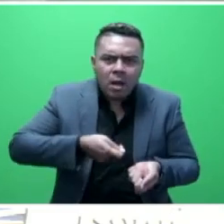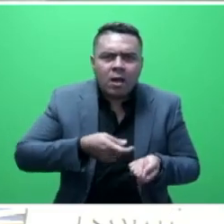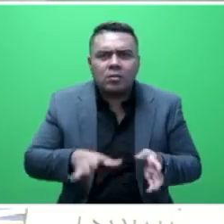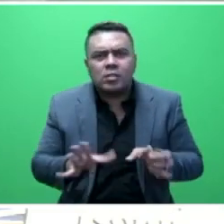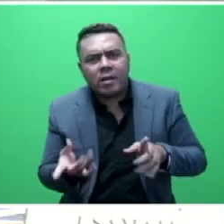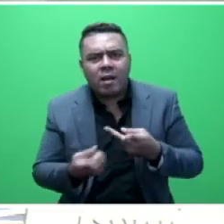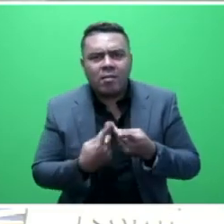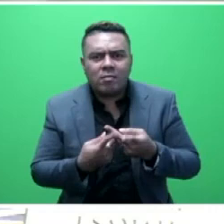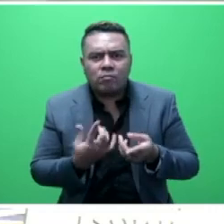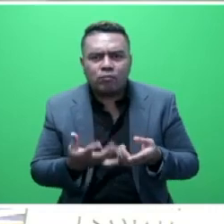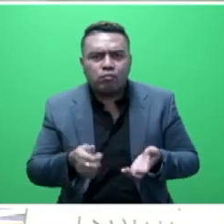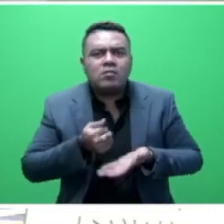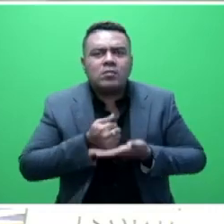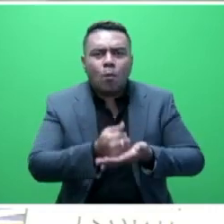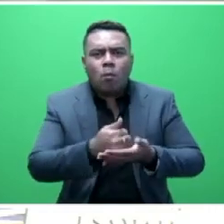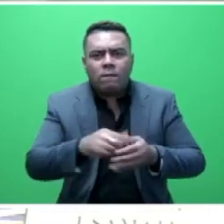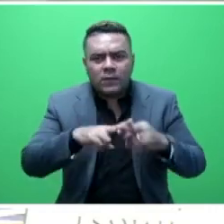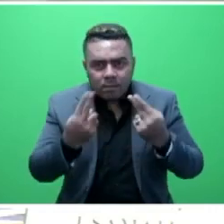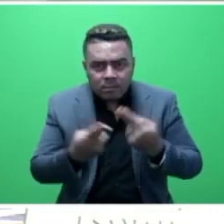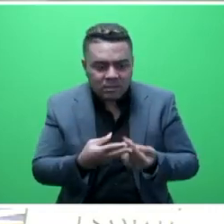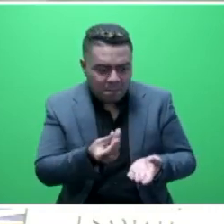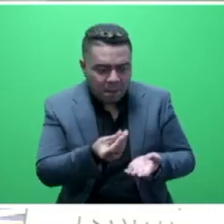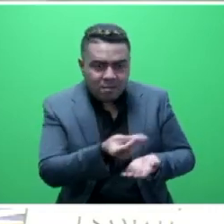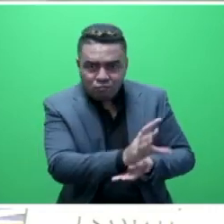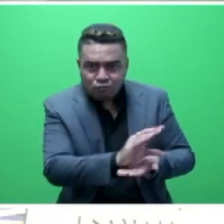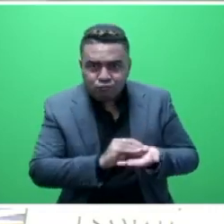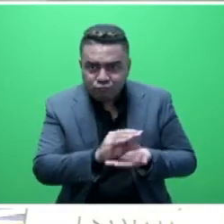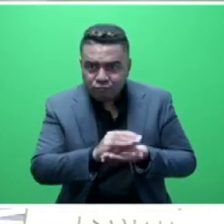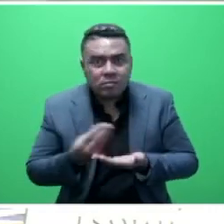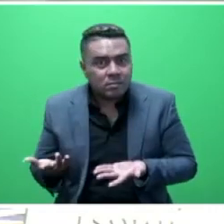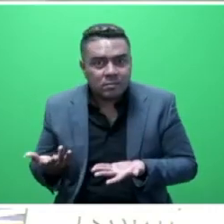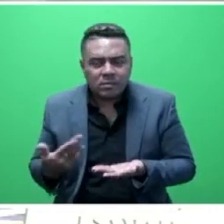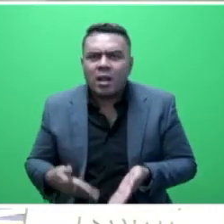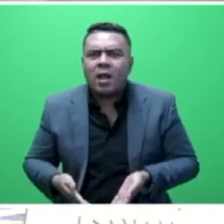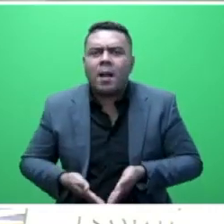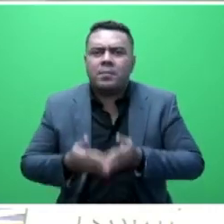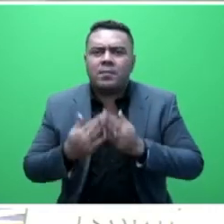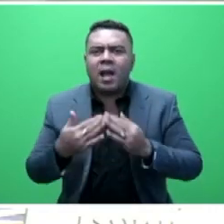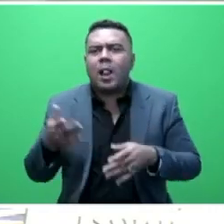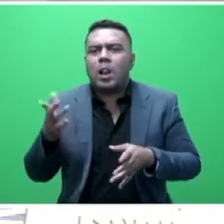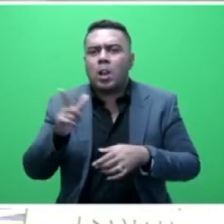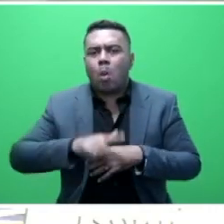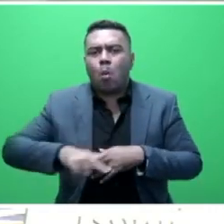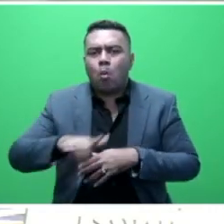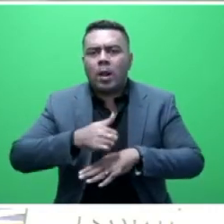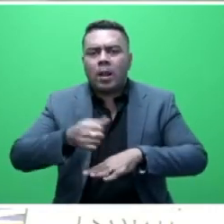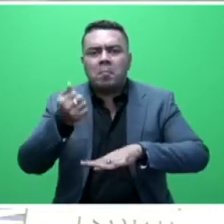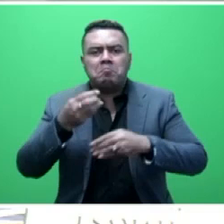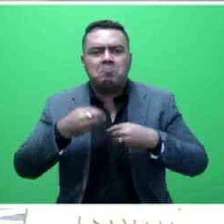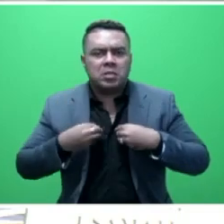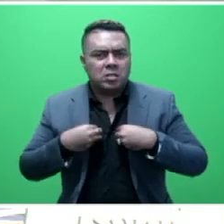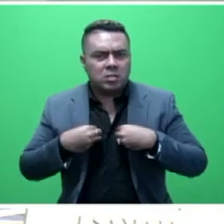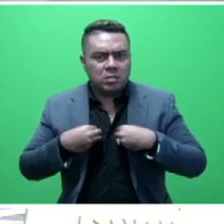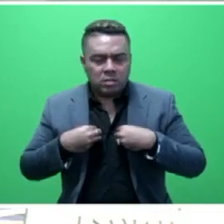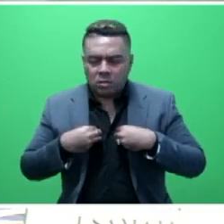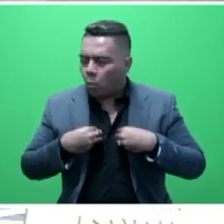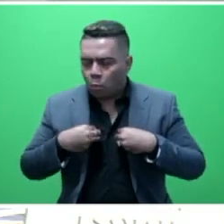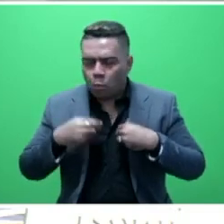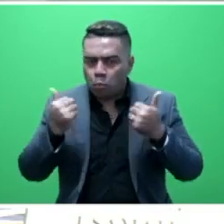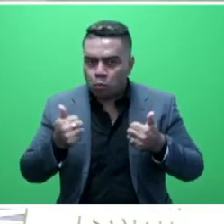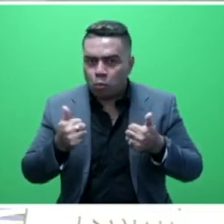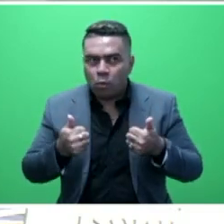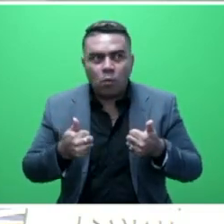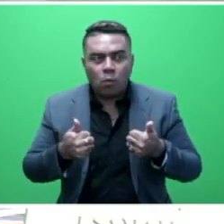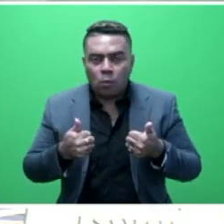families, and earn an income. Mr. Speaker, sir, uplifting local businesses and unlocking our full potential at home will